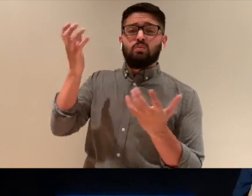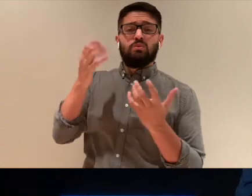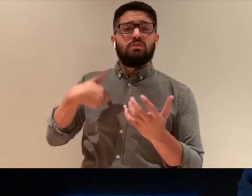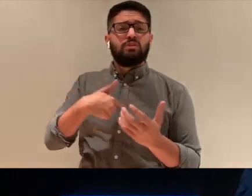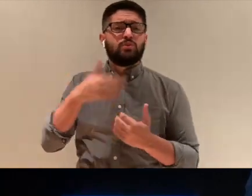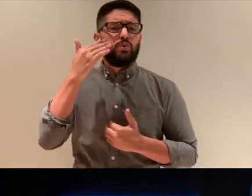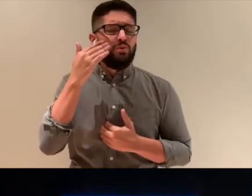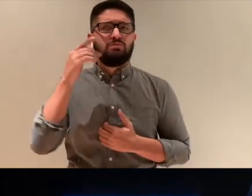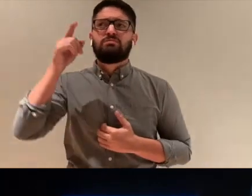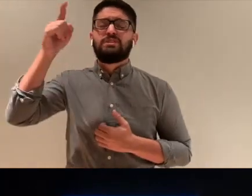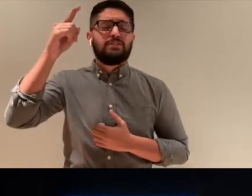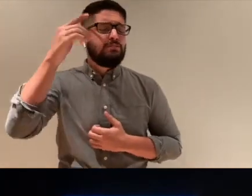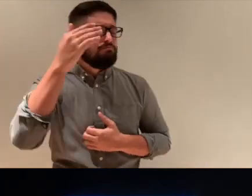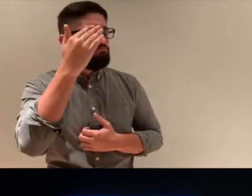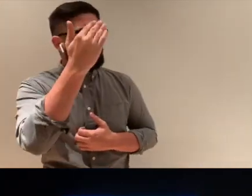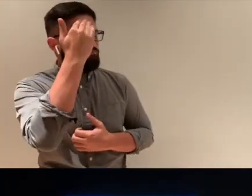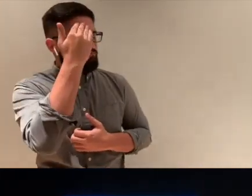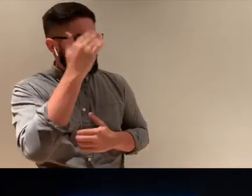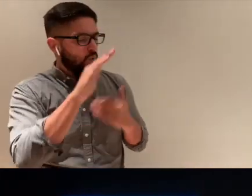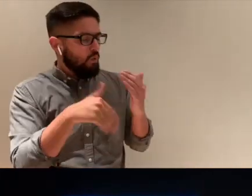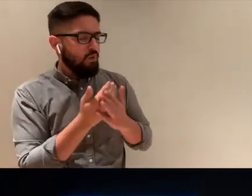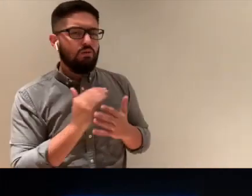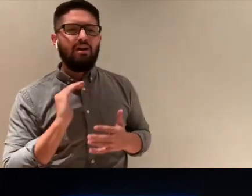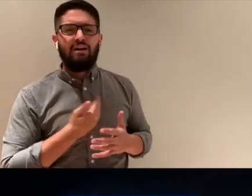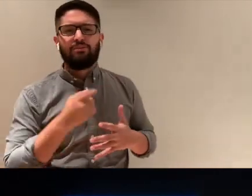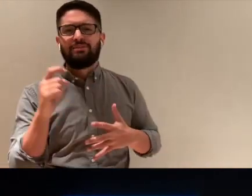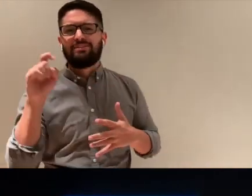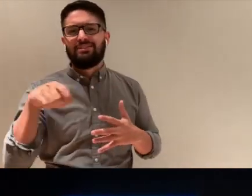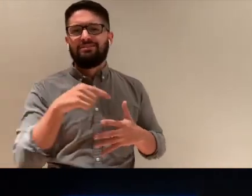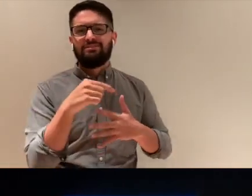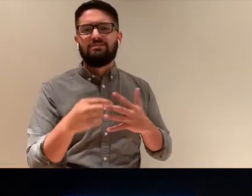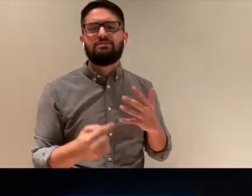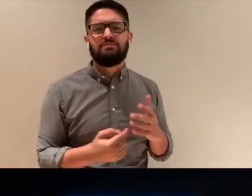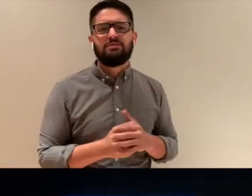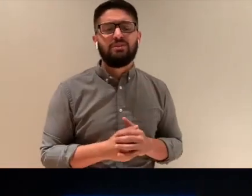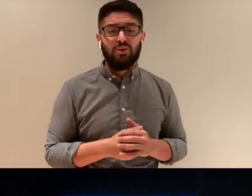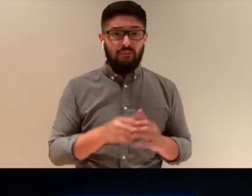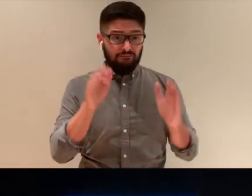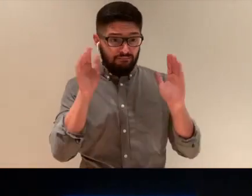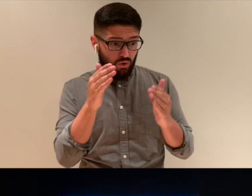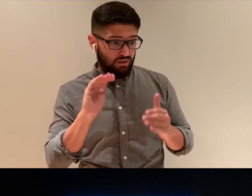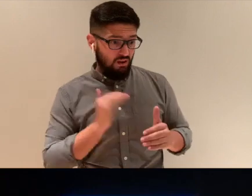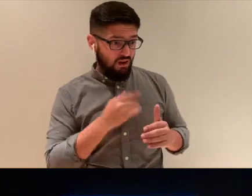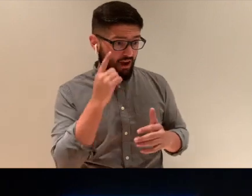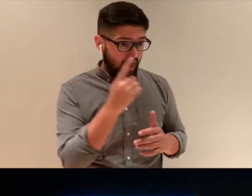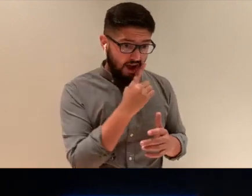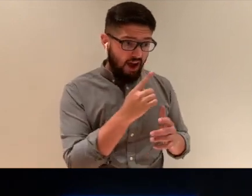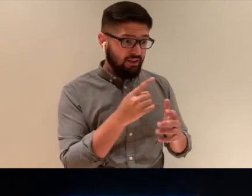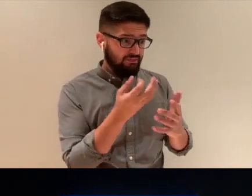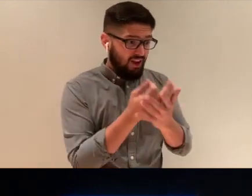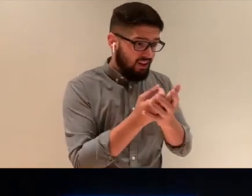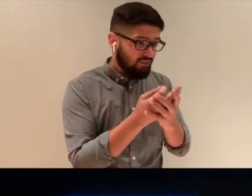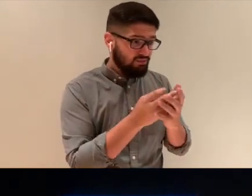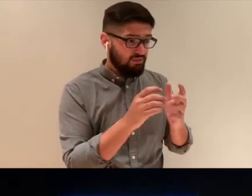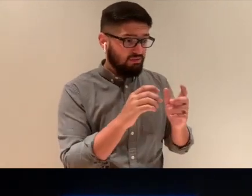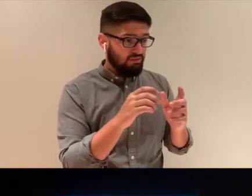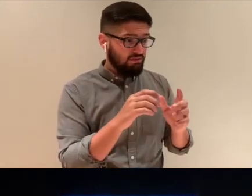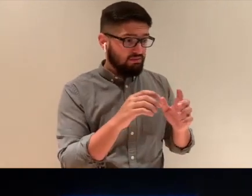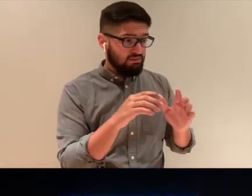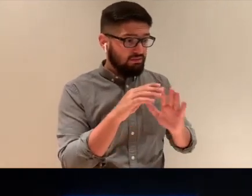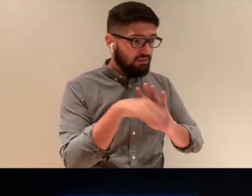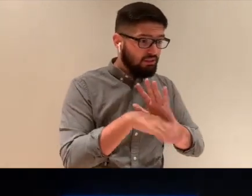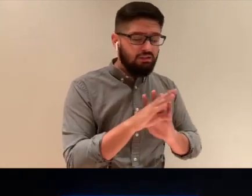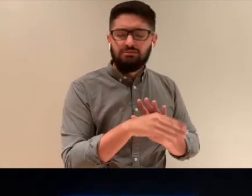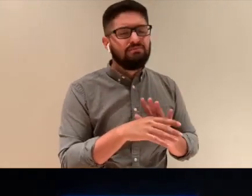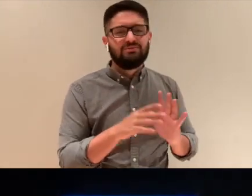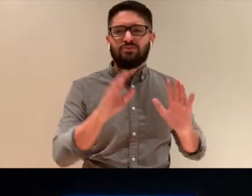of every single one of our needs. All right? So listen, let's not fix our eyes on the financial uncertainty. Let's fix